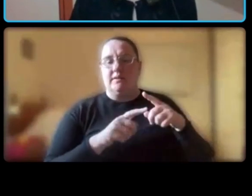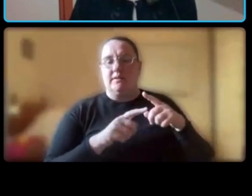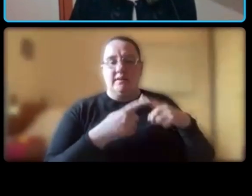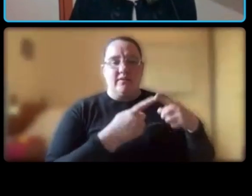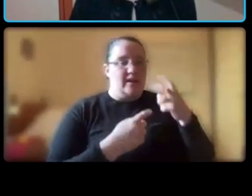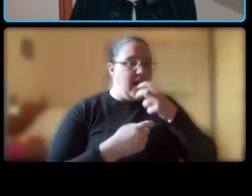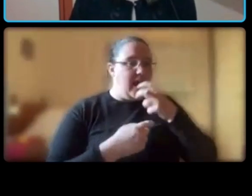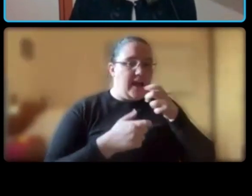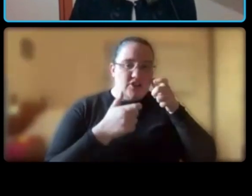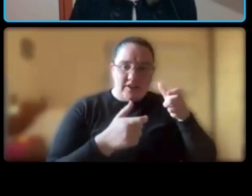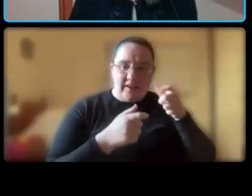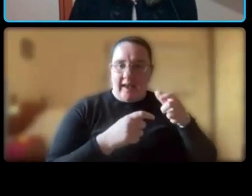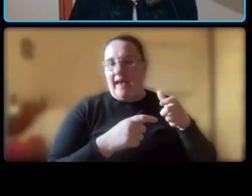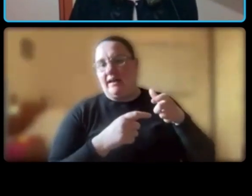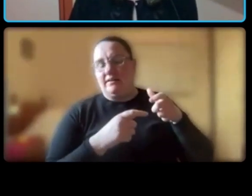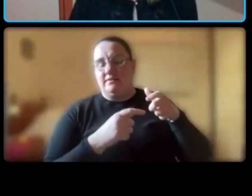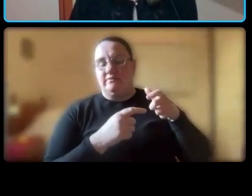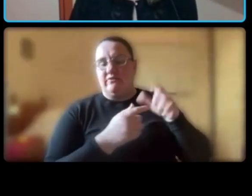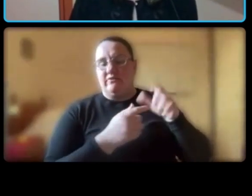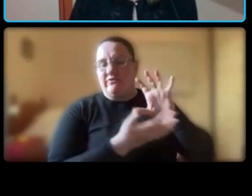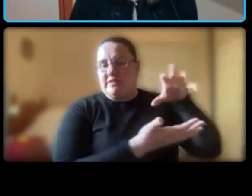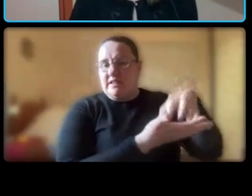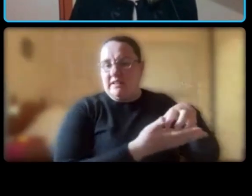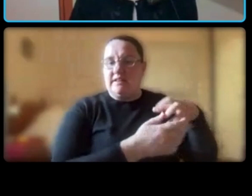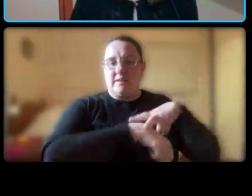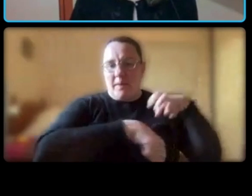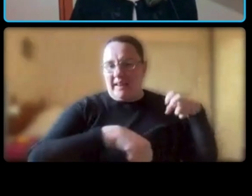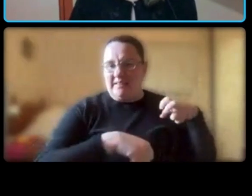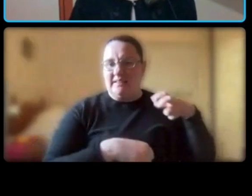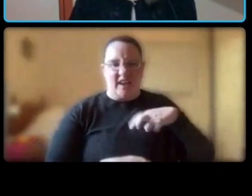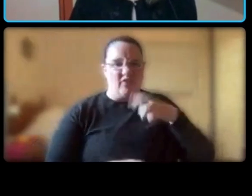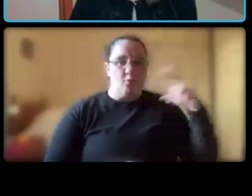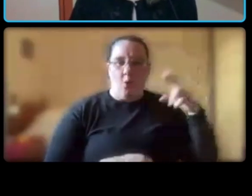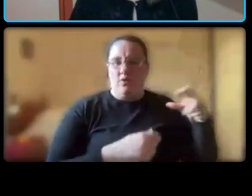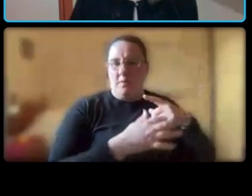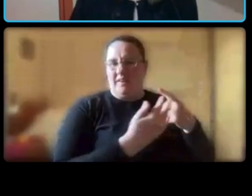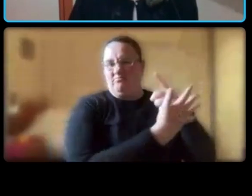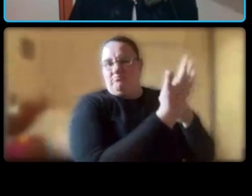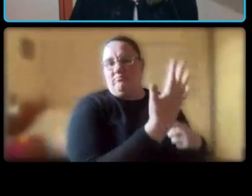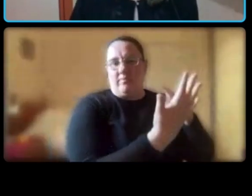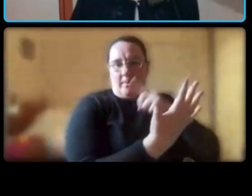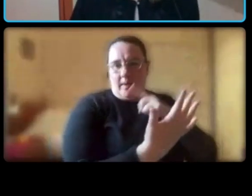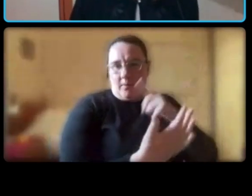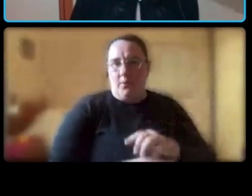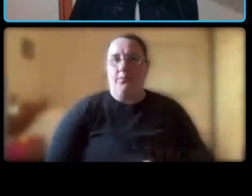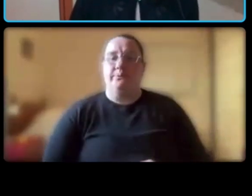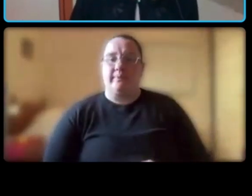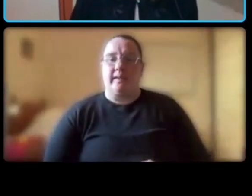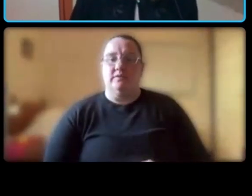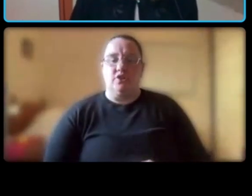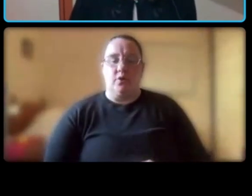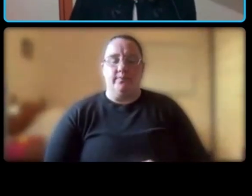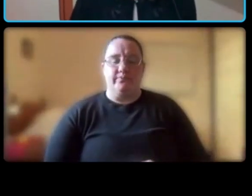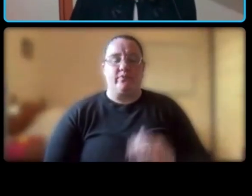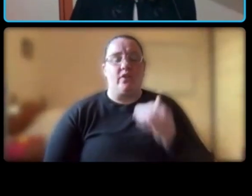facilities and police officers, and anyone else who we authorise to receive that information. So we will have scope to broaden